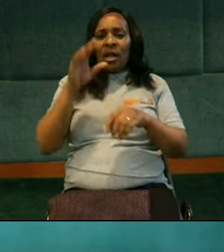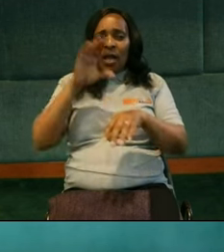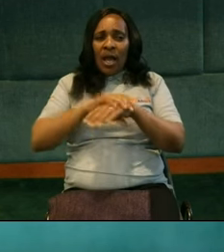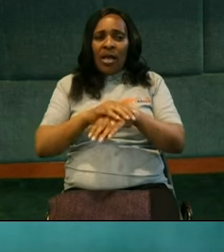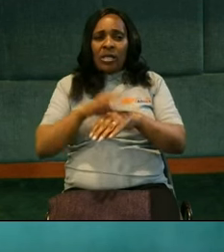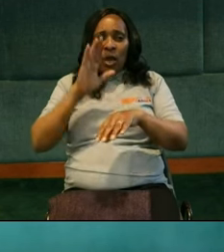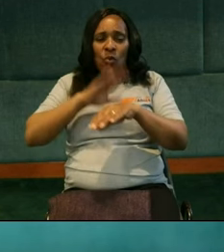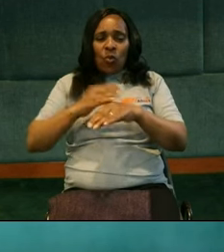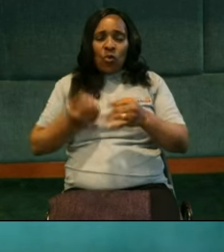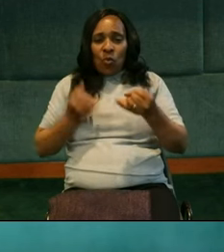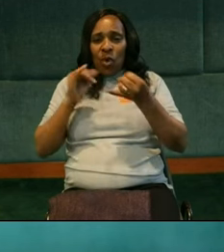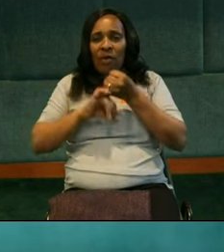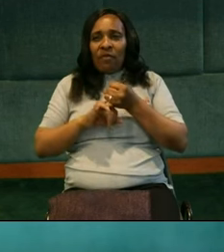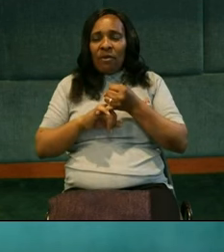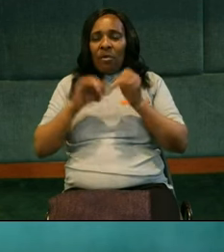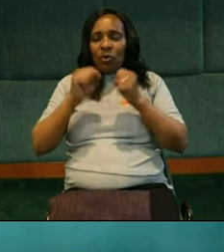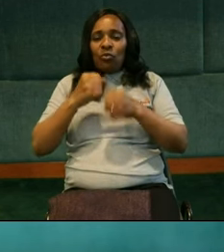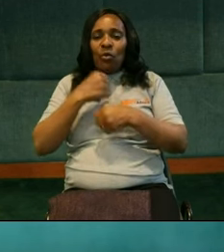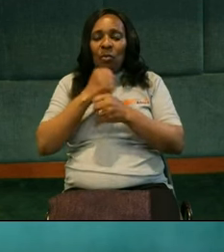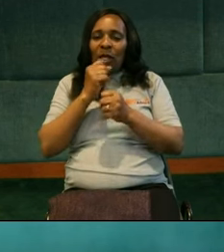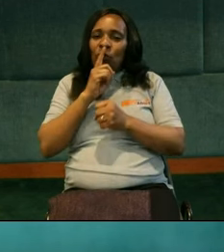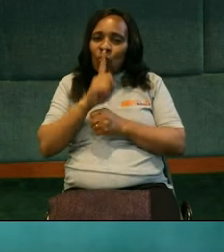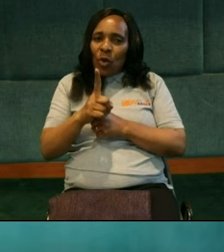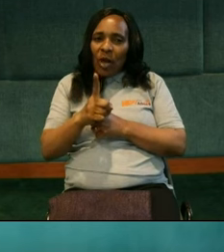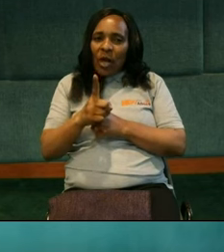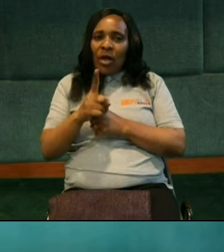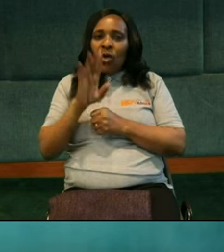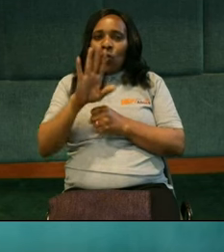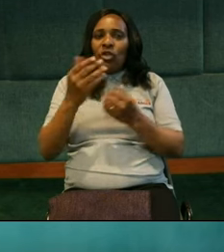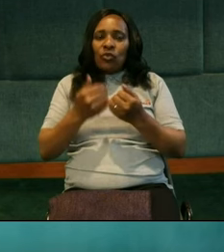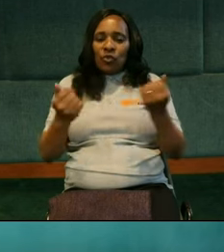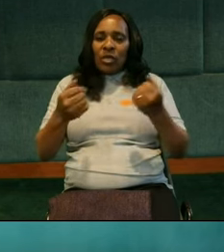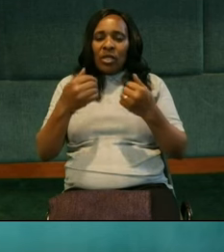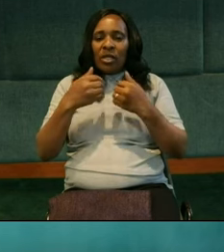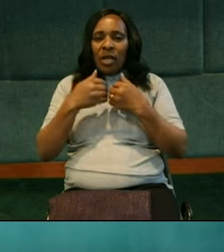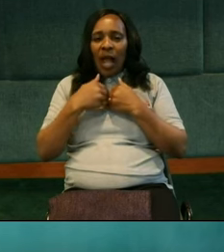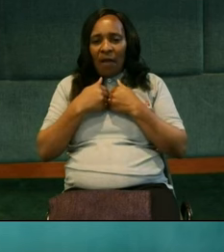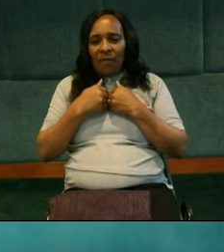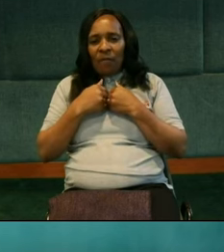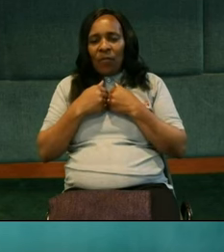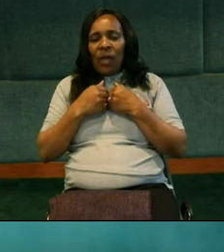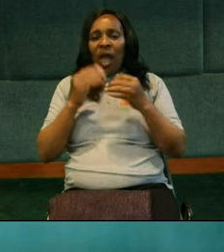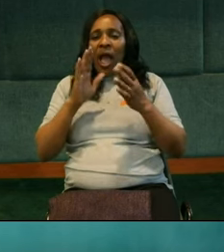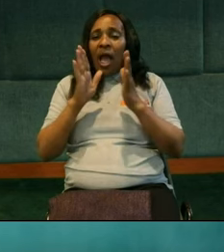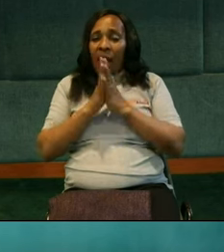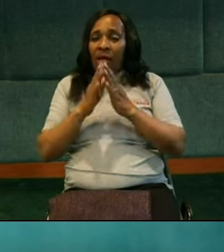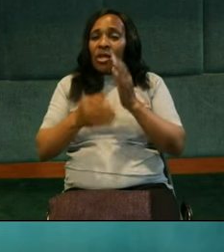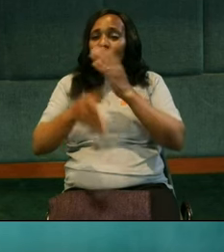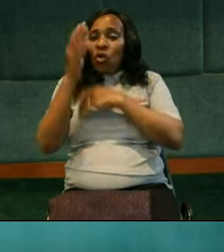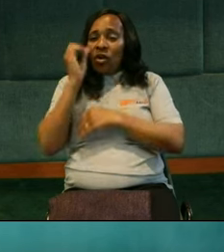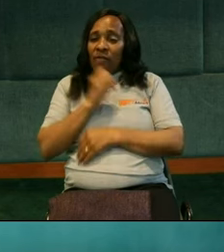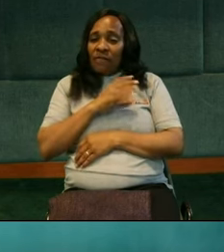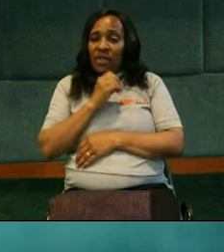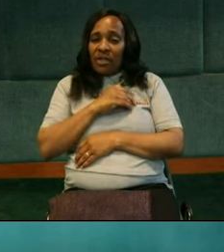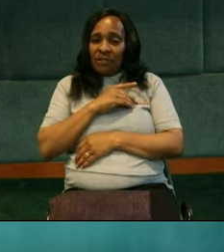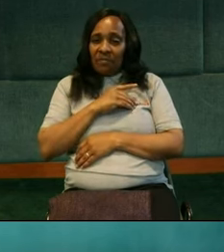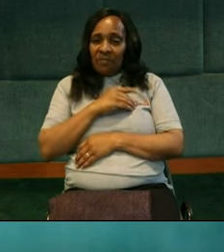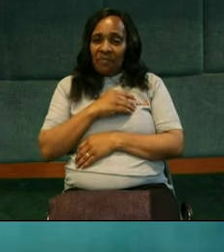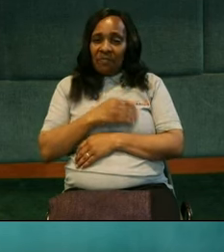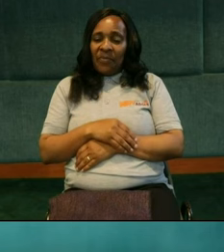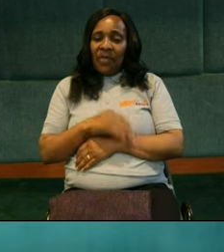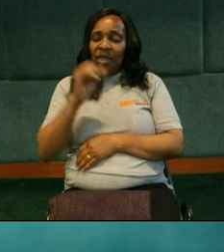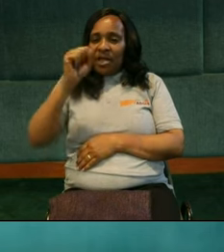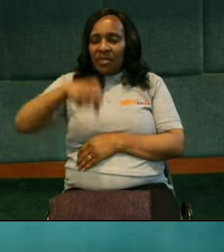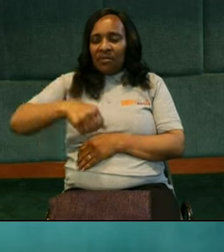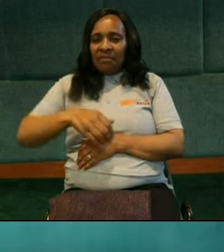wife, you can be assured that your children will be nice. Mm. Yeah, and God-fearing. Okay, okay.